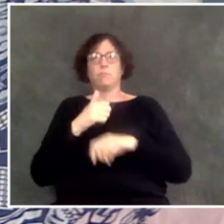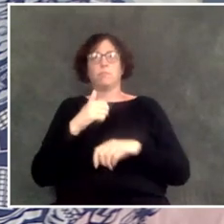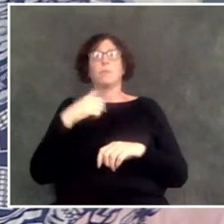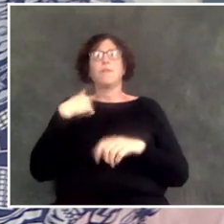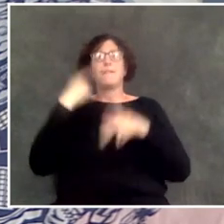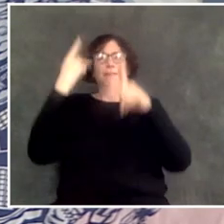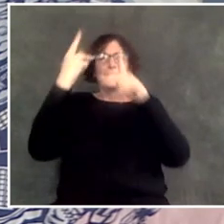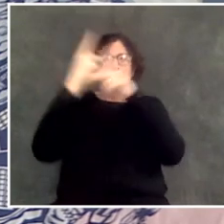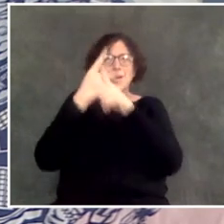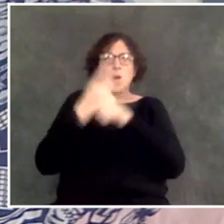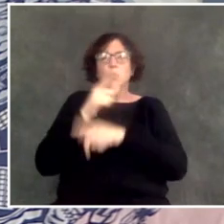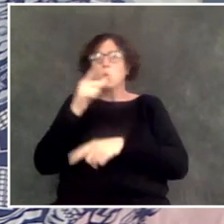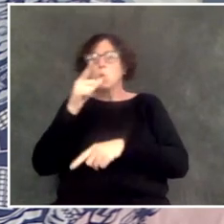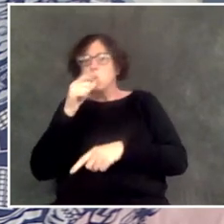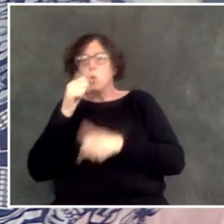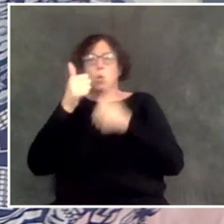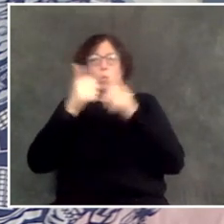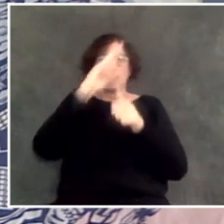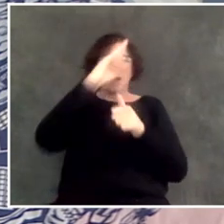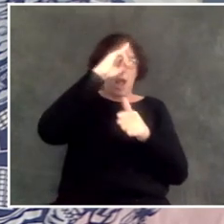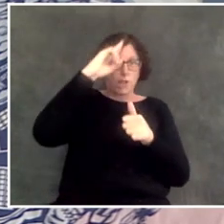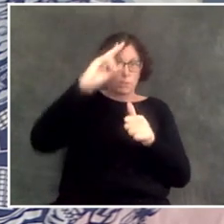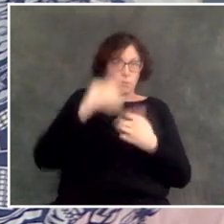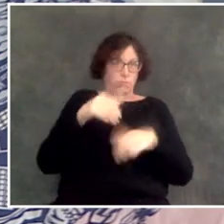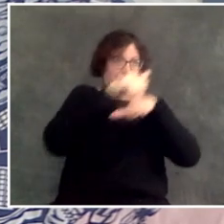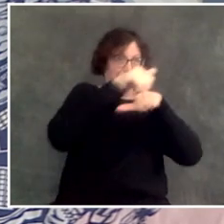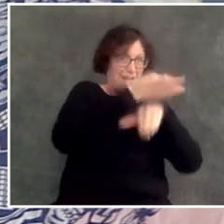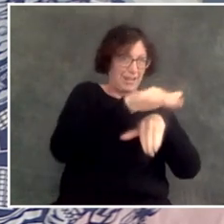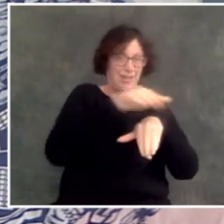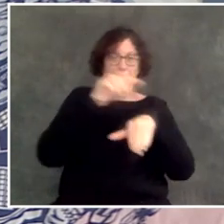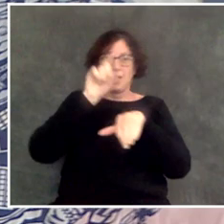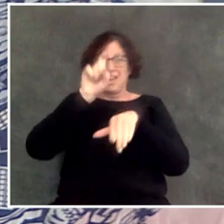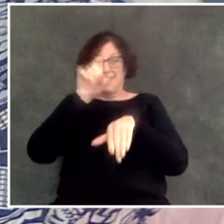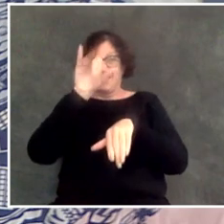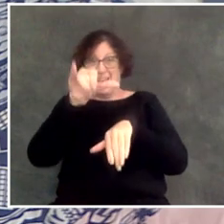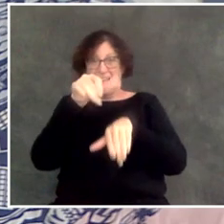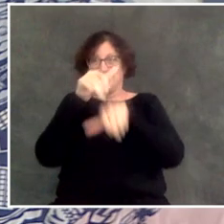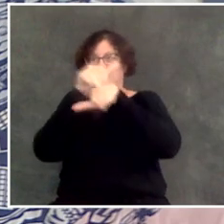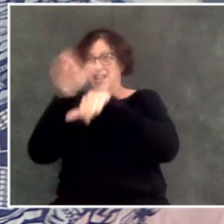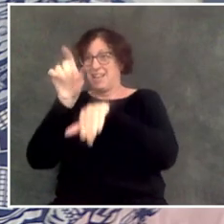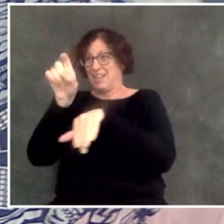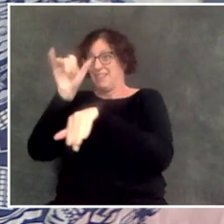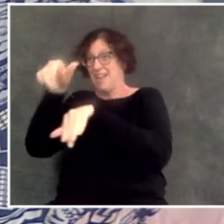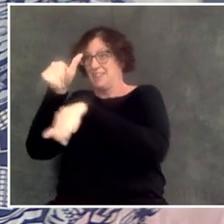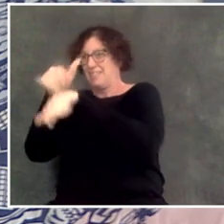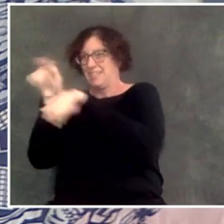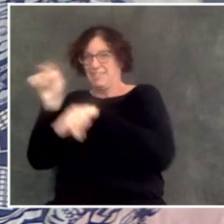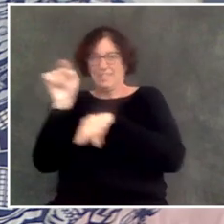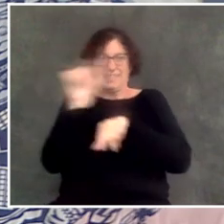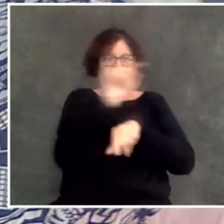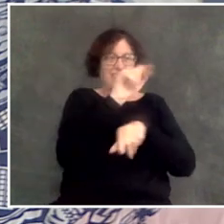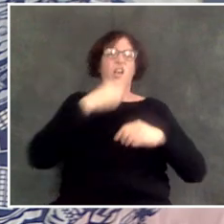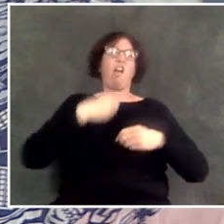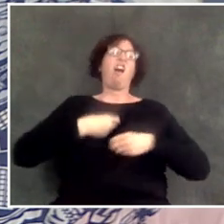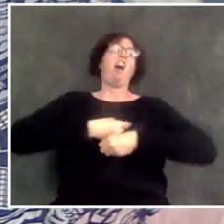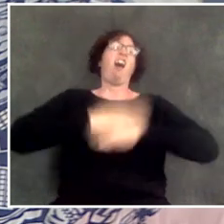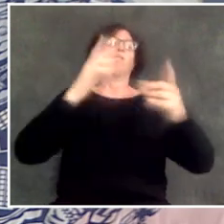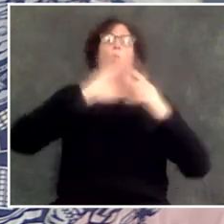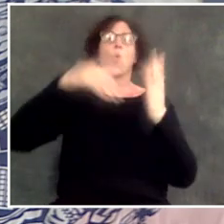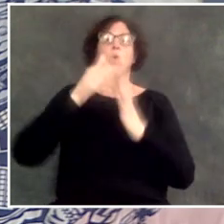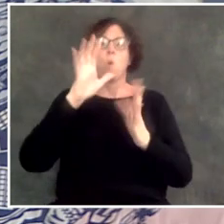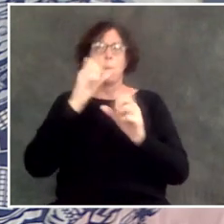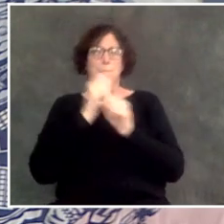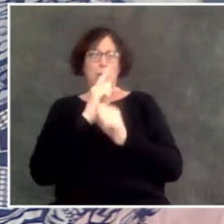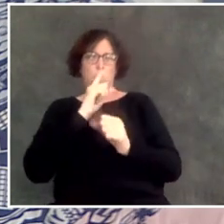have in each hospital. And we've got a very, very strong coordination structure. That's a piece of a much bigger equation, but he's perfect for